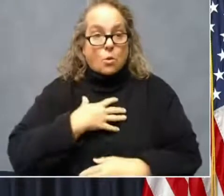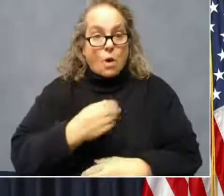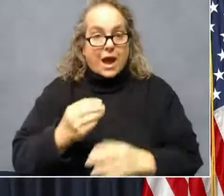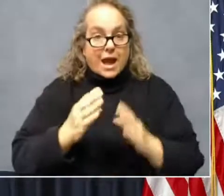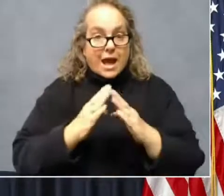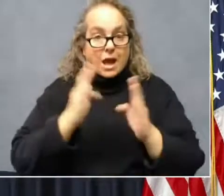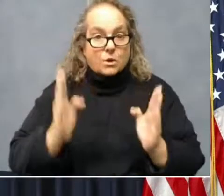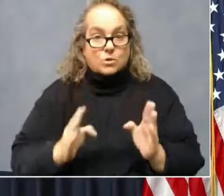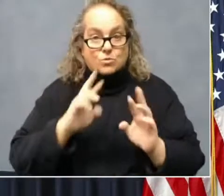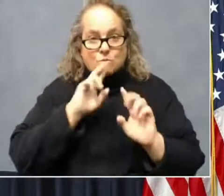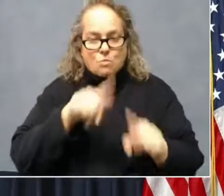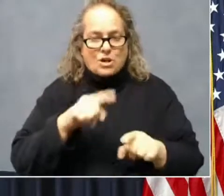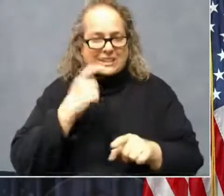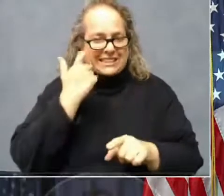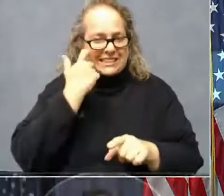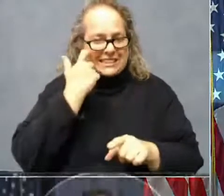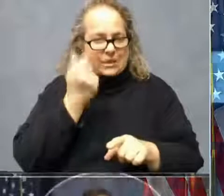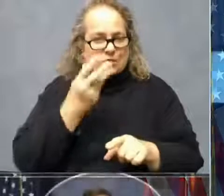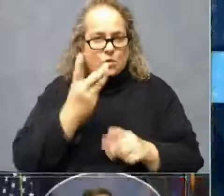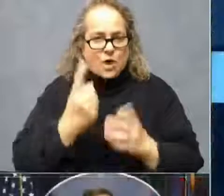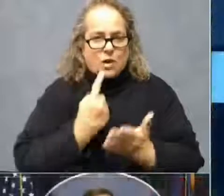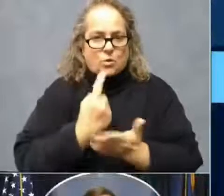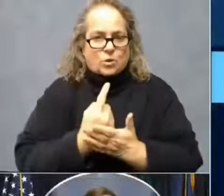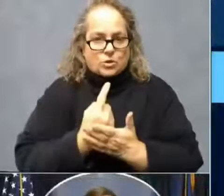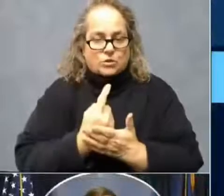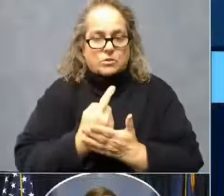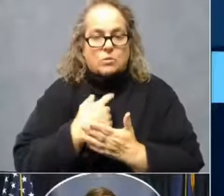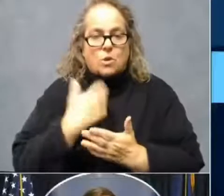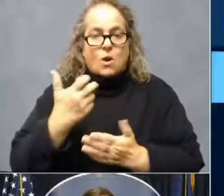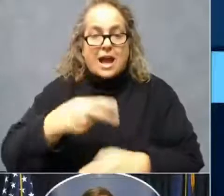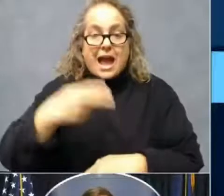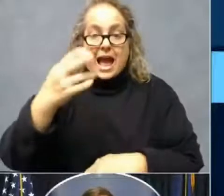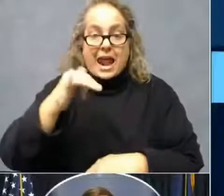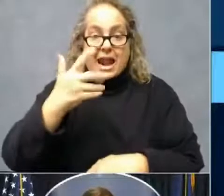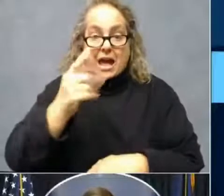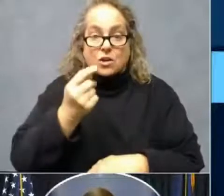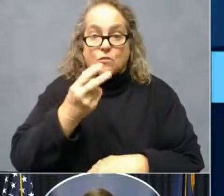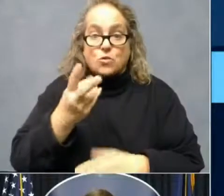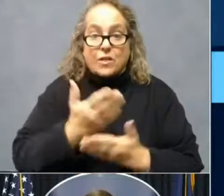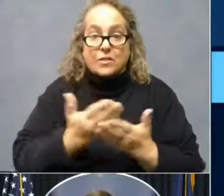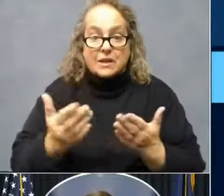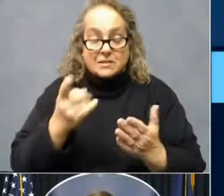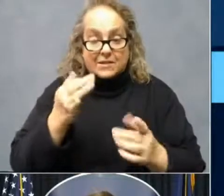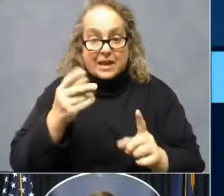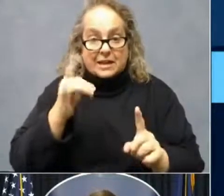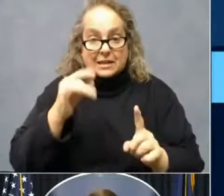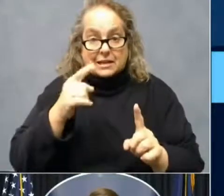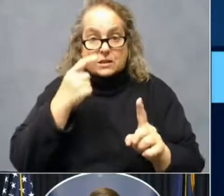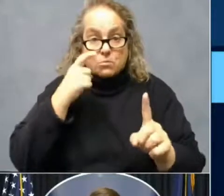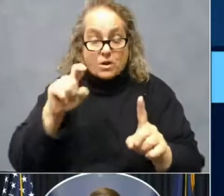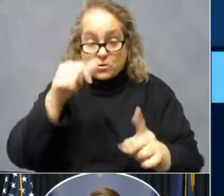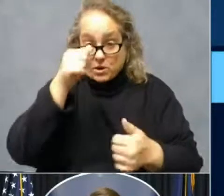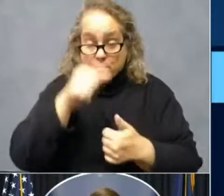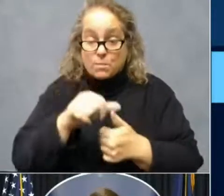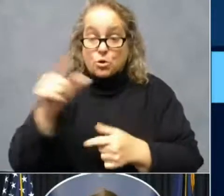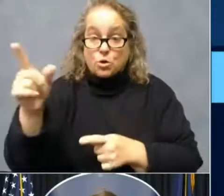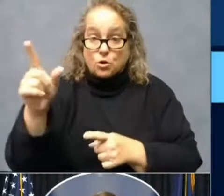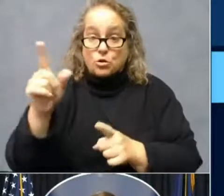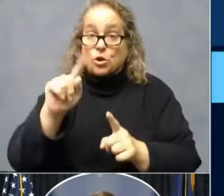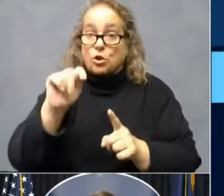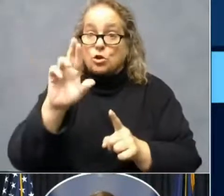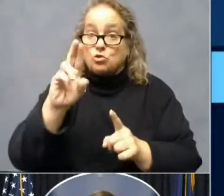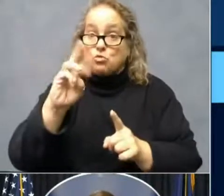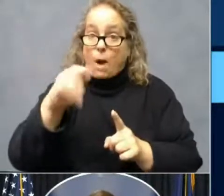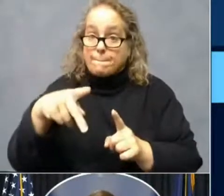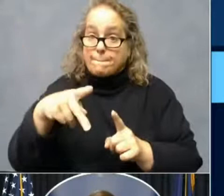ago. Want to highlight a couple of things that they point out. Remember, this is the Trump White House. First,